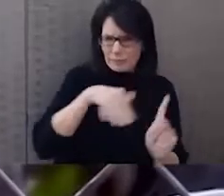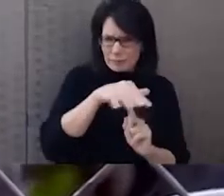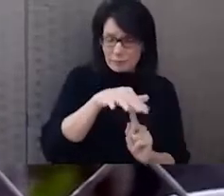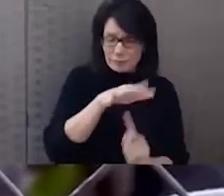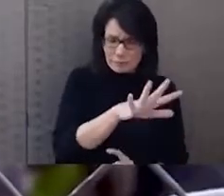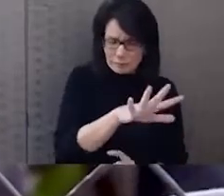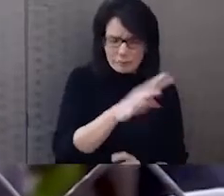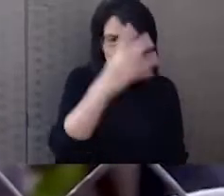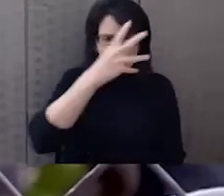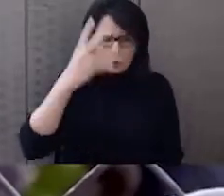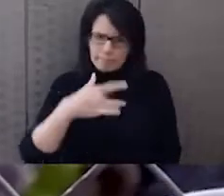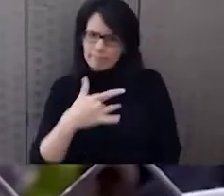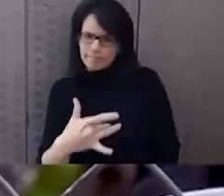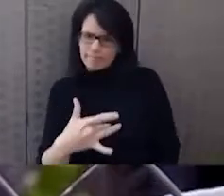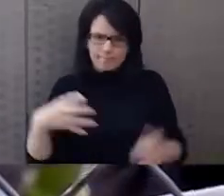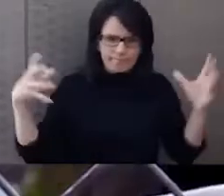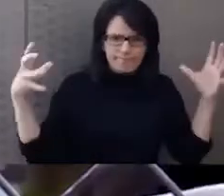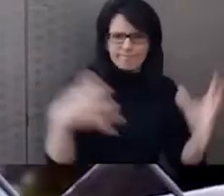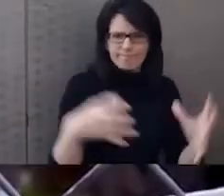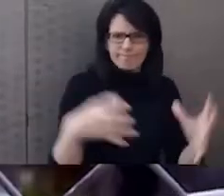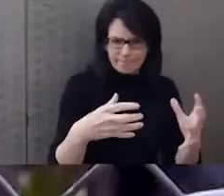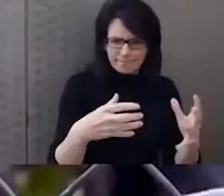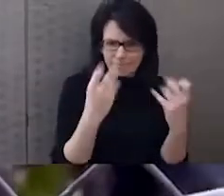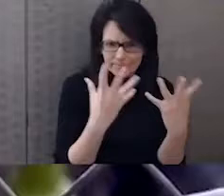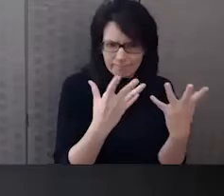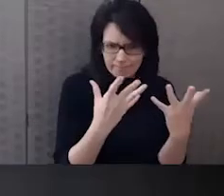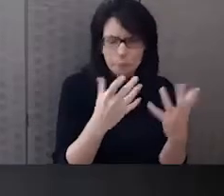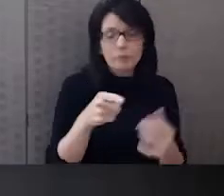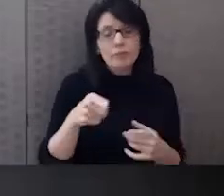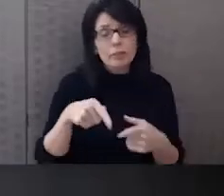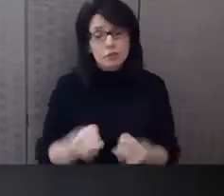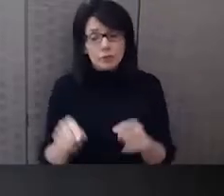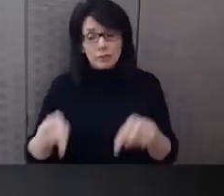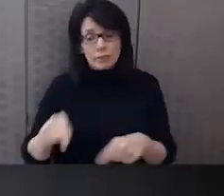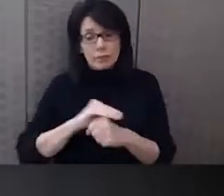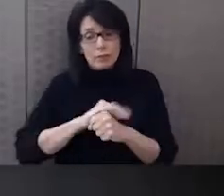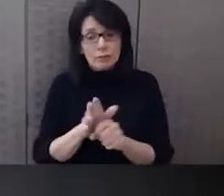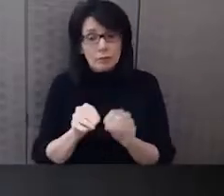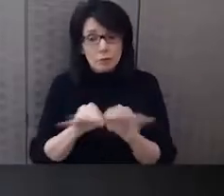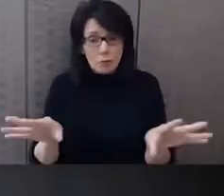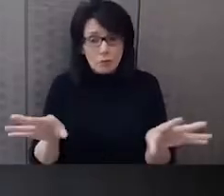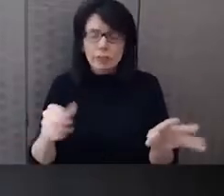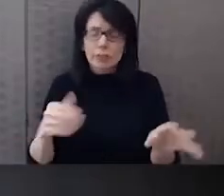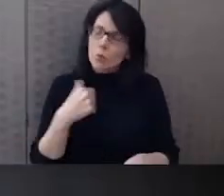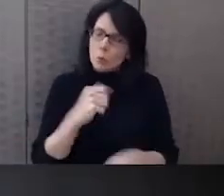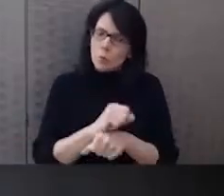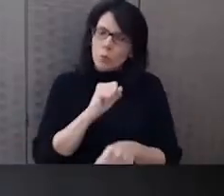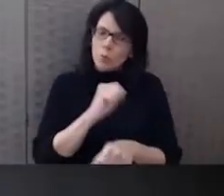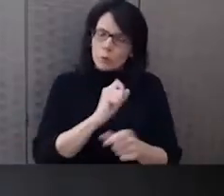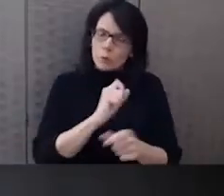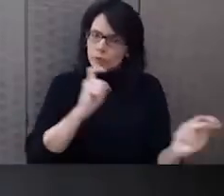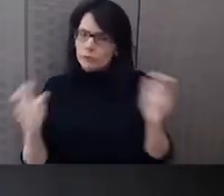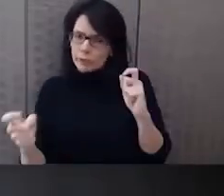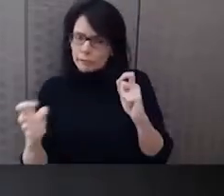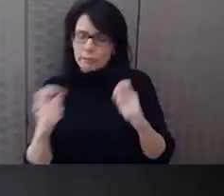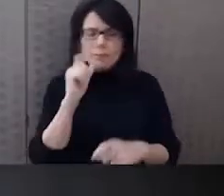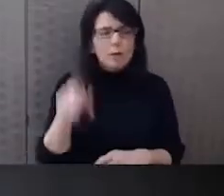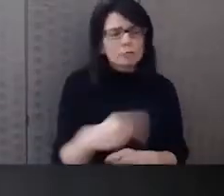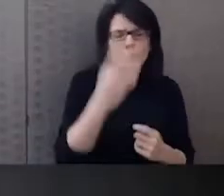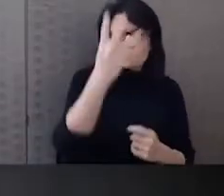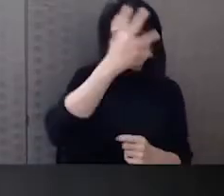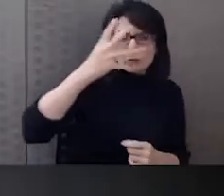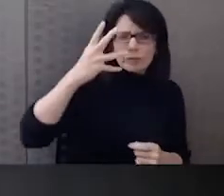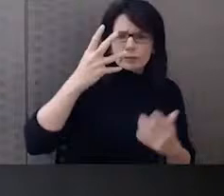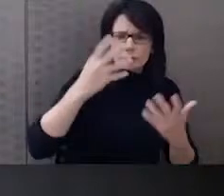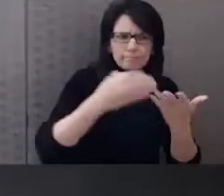detention centers are usually placed. In the time of COVID, our work shifted from just immigration alone